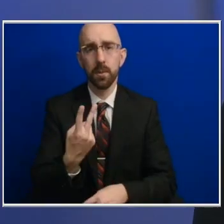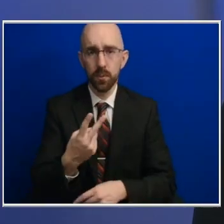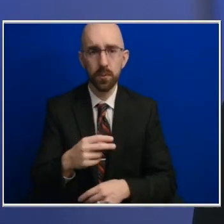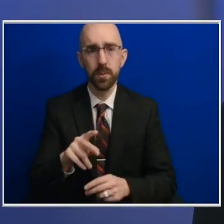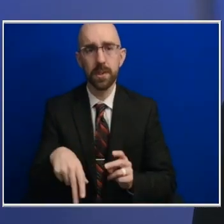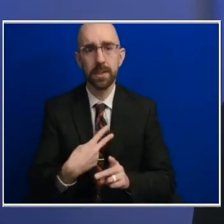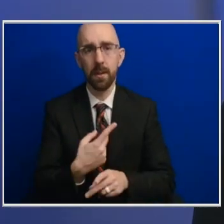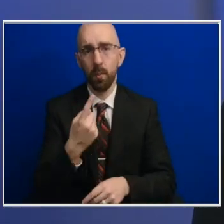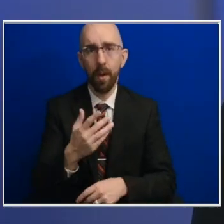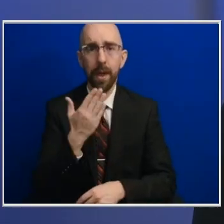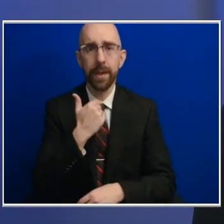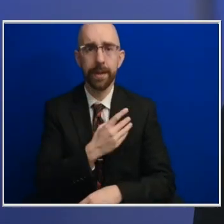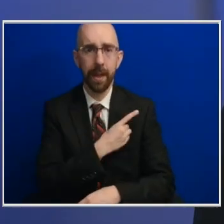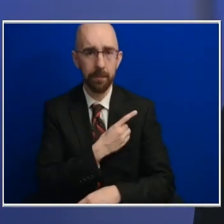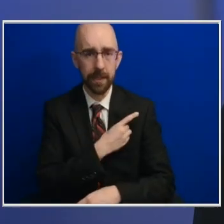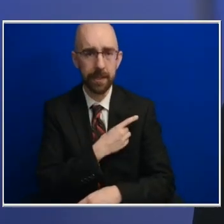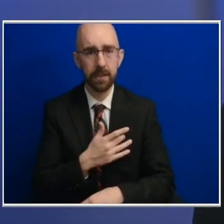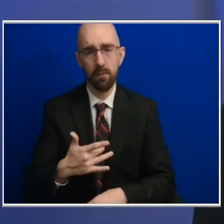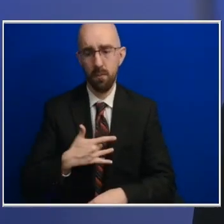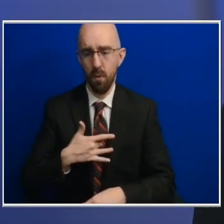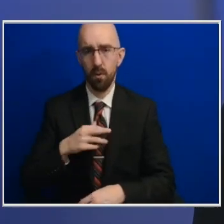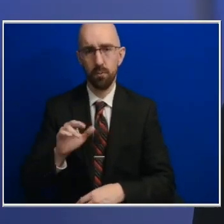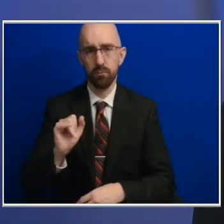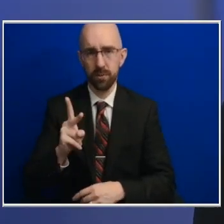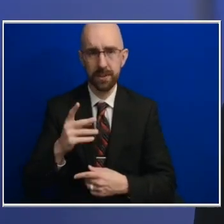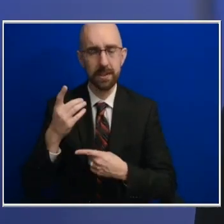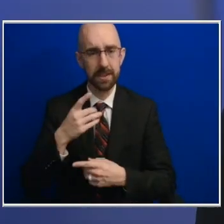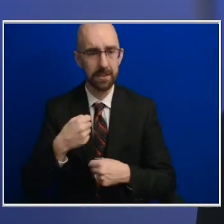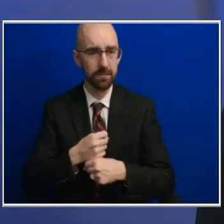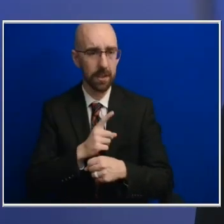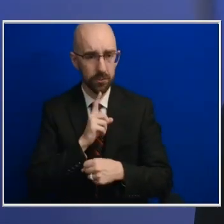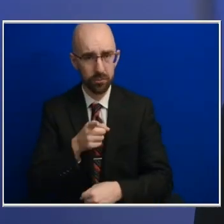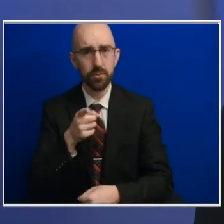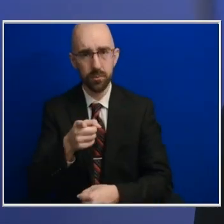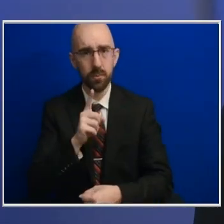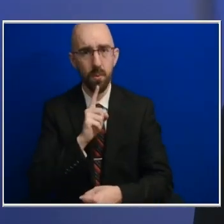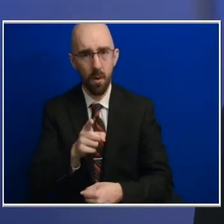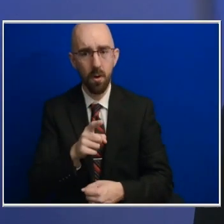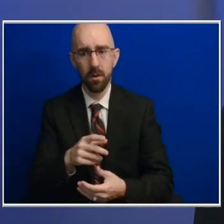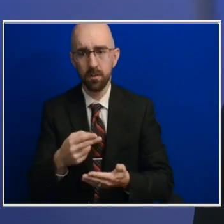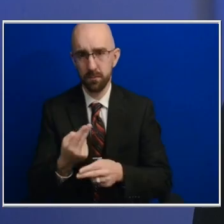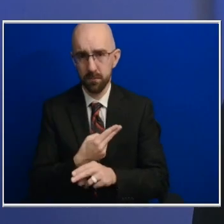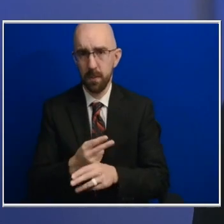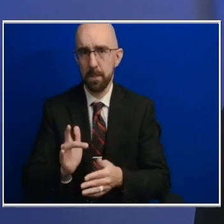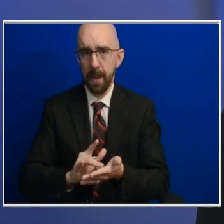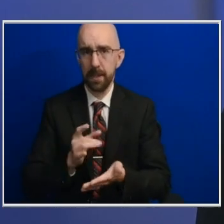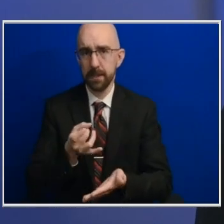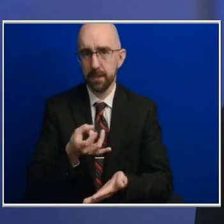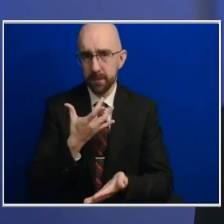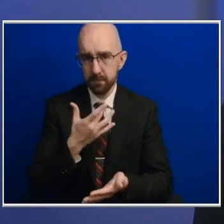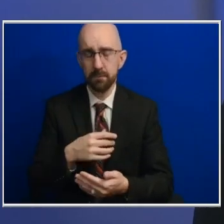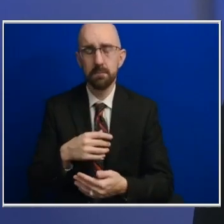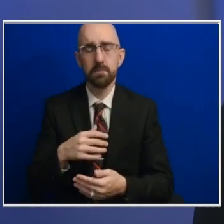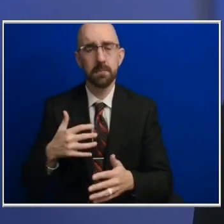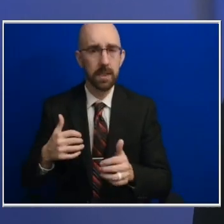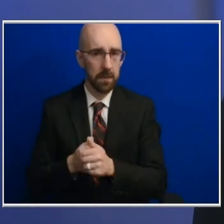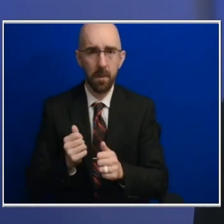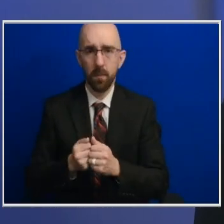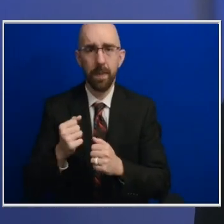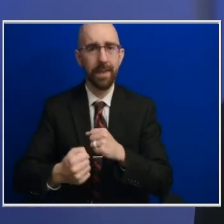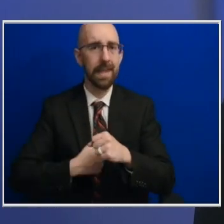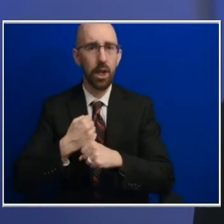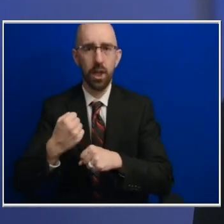like that, cardiovascular risk and disease, make sure that you are taking those medications, keeping up with those yearly labs, and